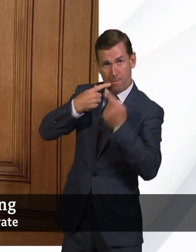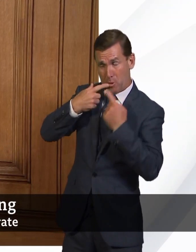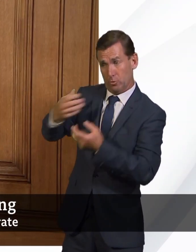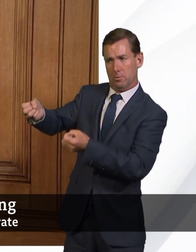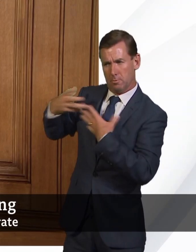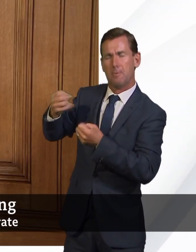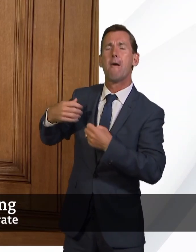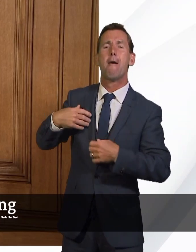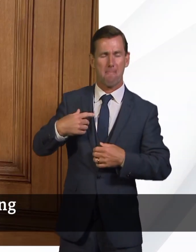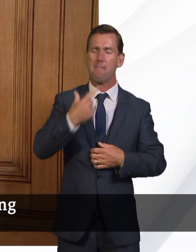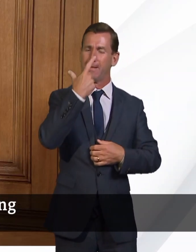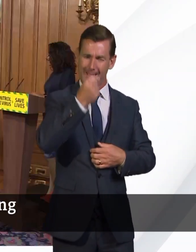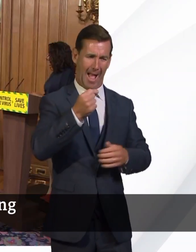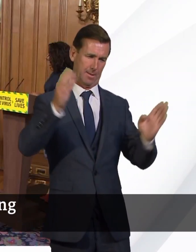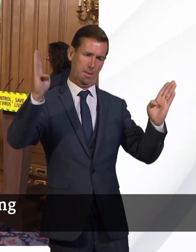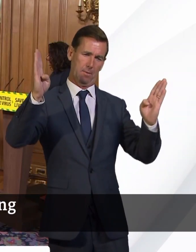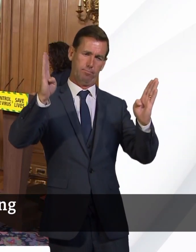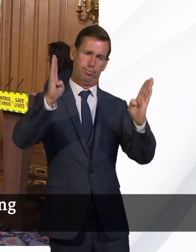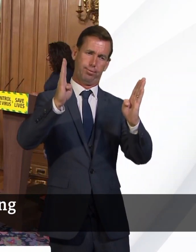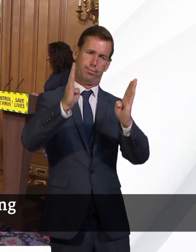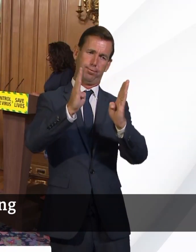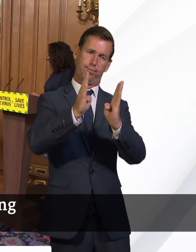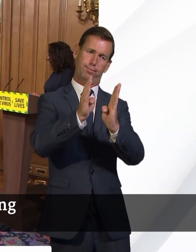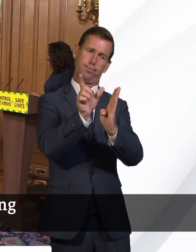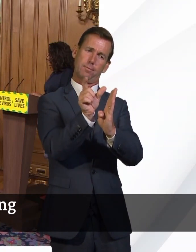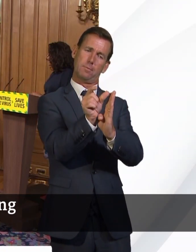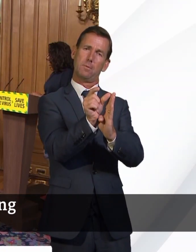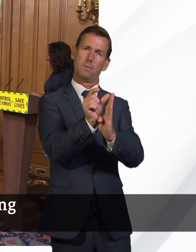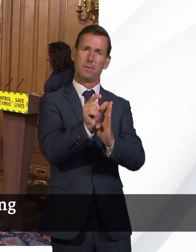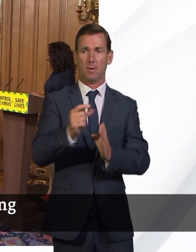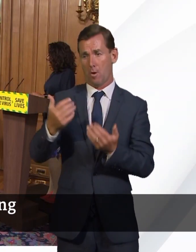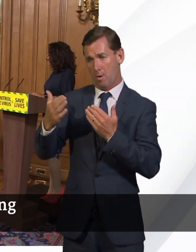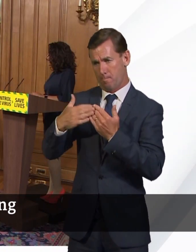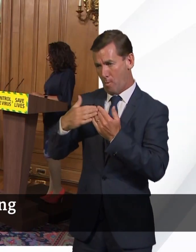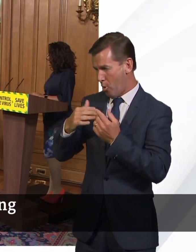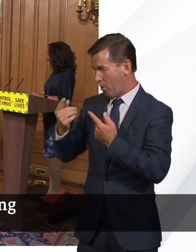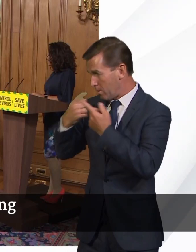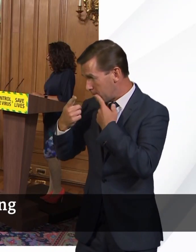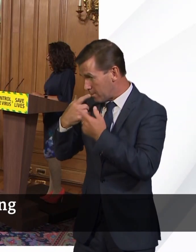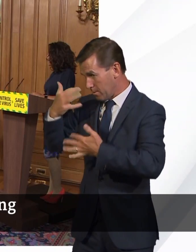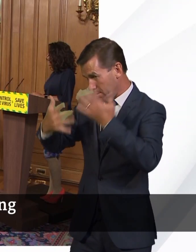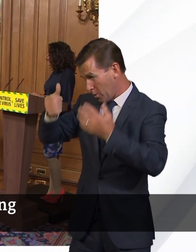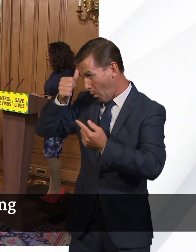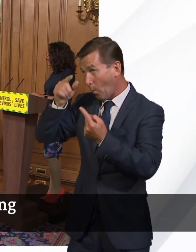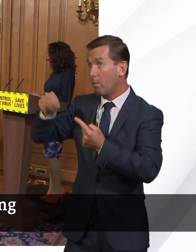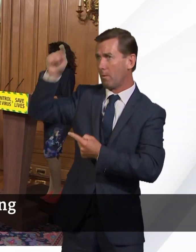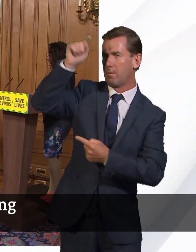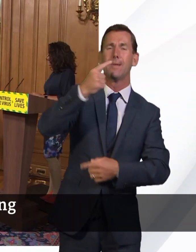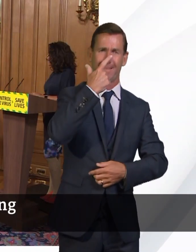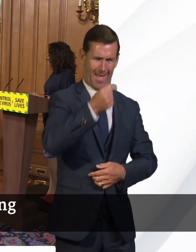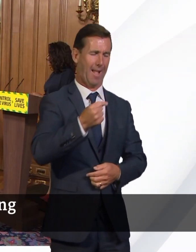of infection across the country, which will become increasingly important. The more points we have, the narrower